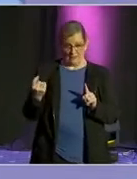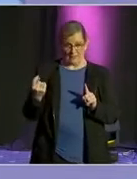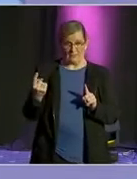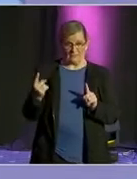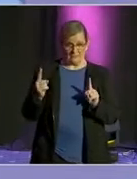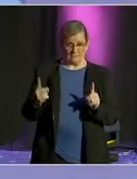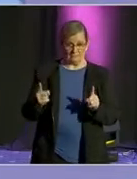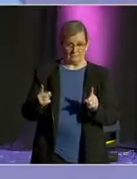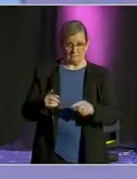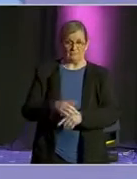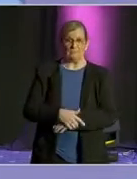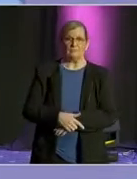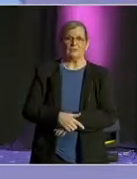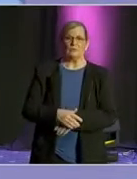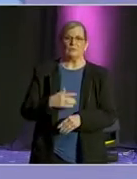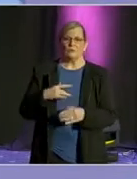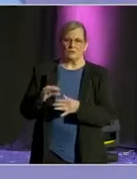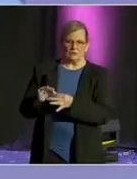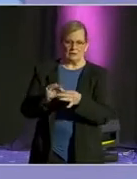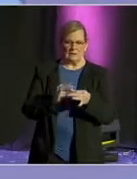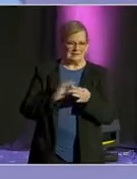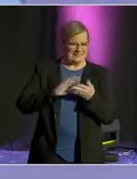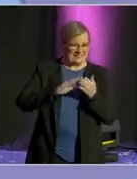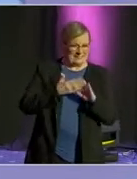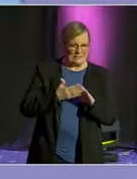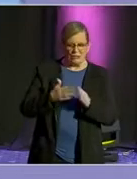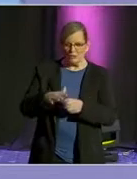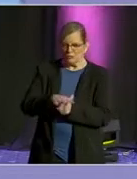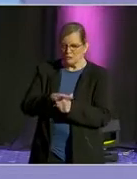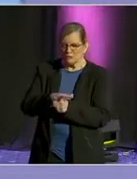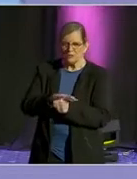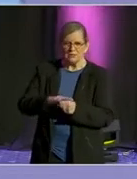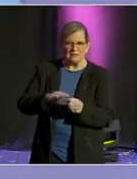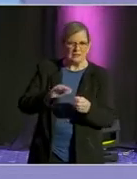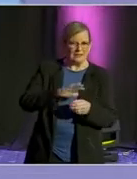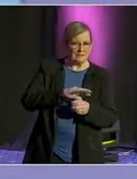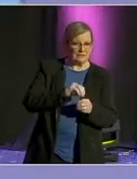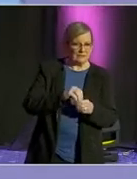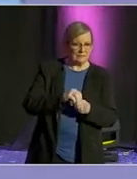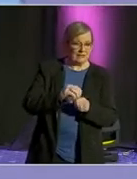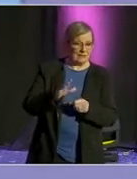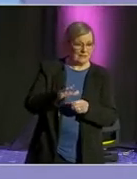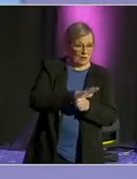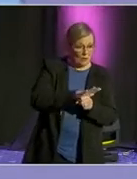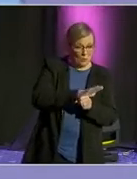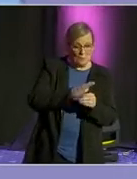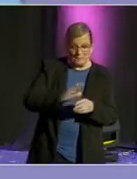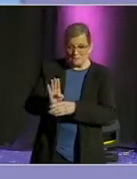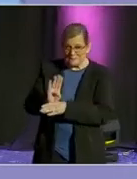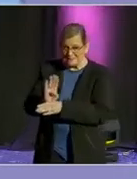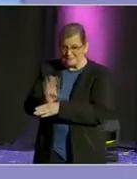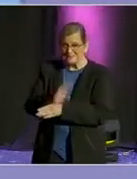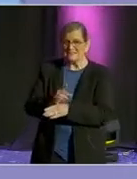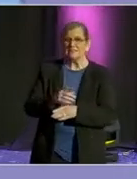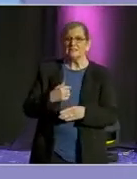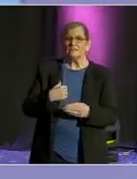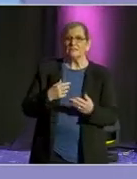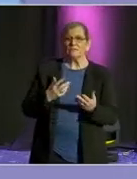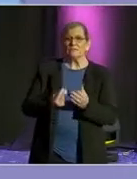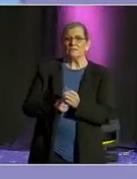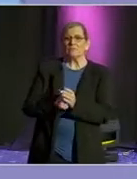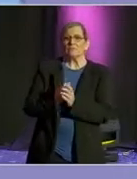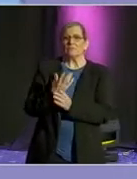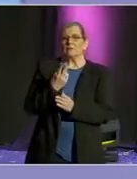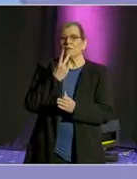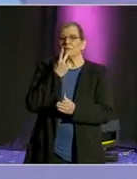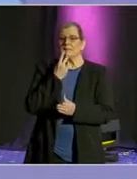tradition, we will unite the city and the region, engaging local businesses and restaurants, and we'll be in bloom with pink lighting and